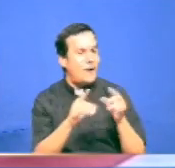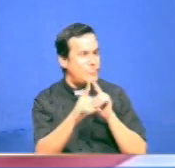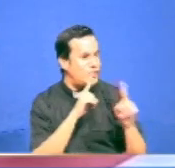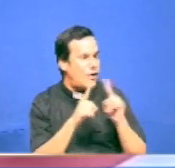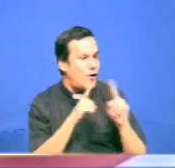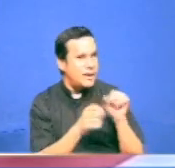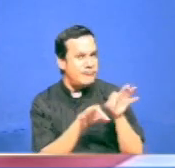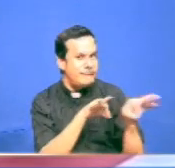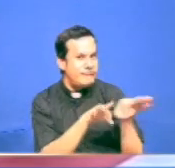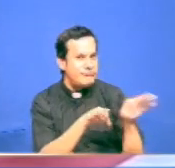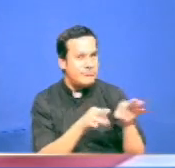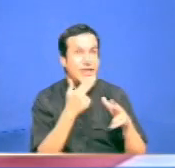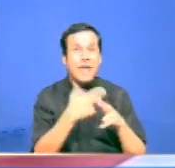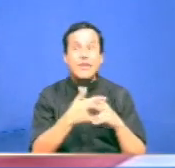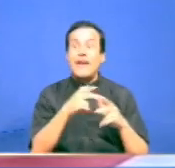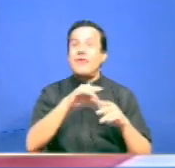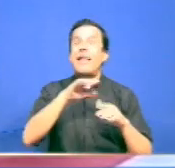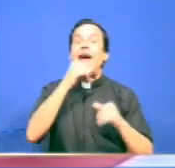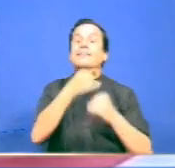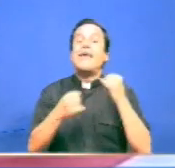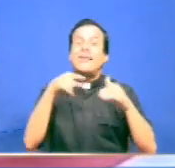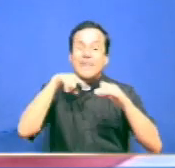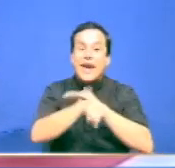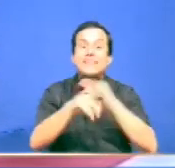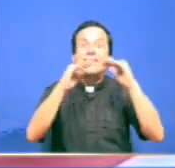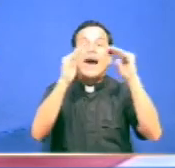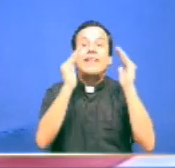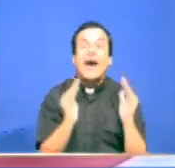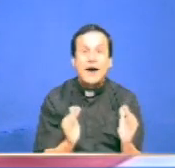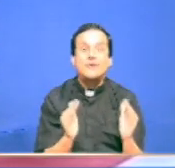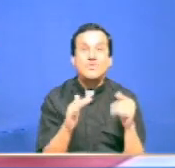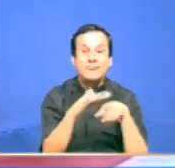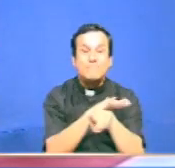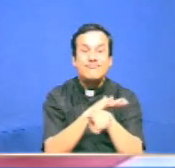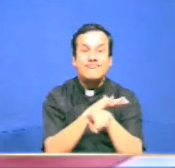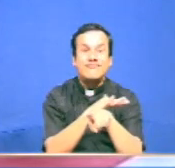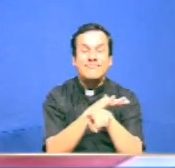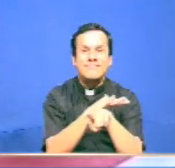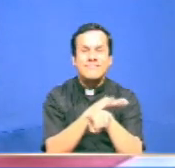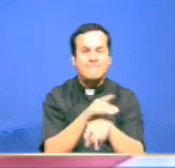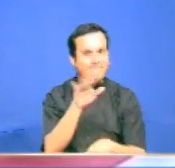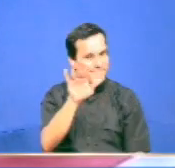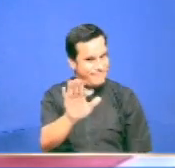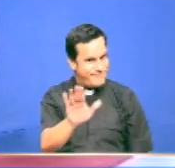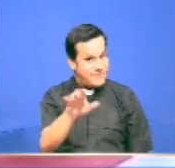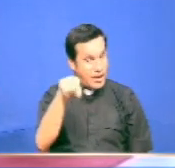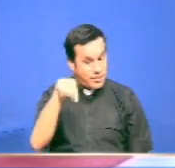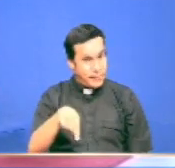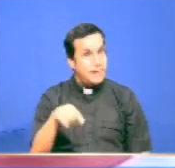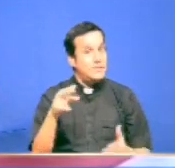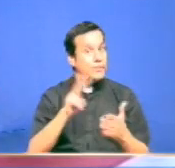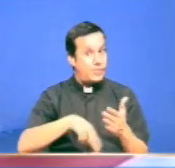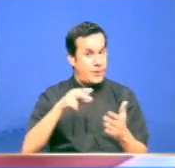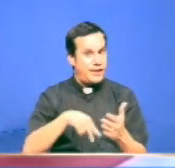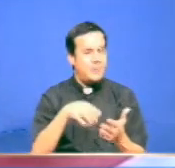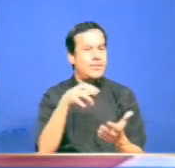continue, and they come home. This reading for me reminds of our situation in our world today. When we look